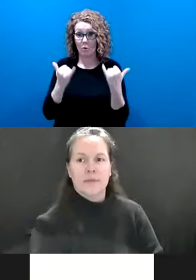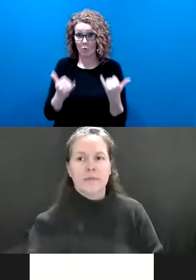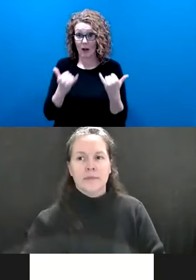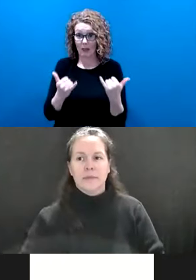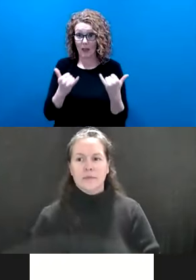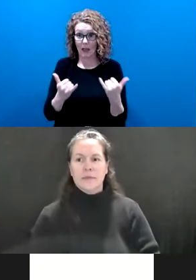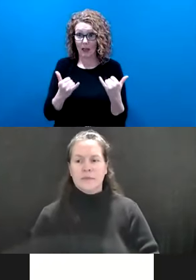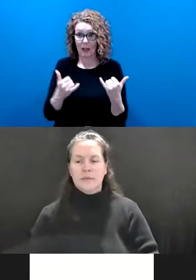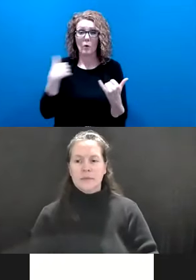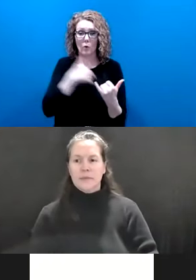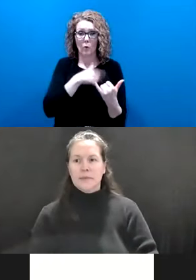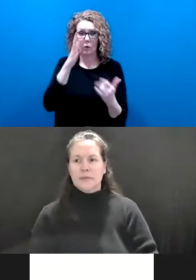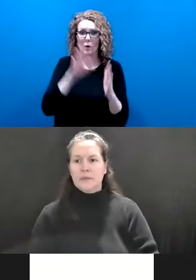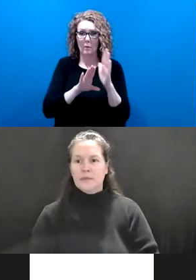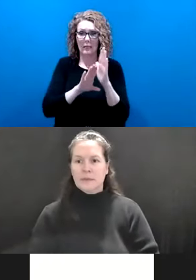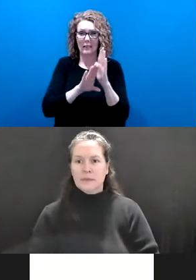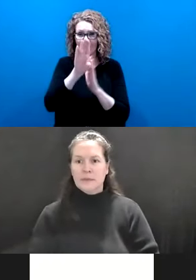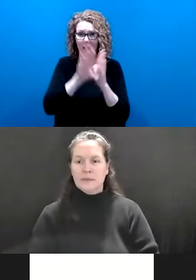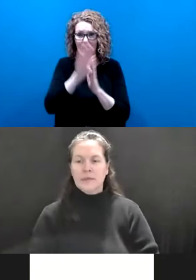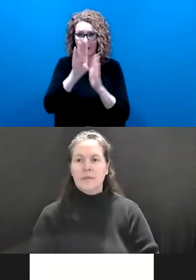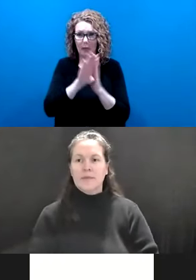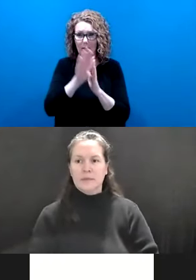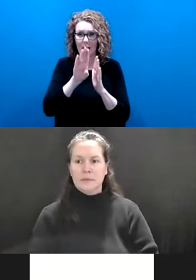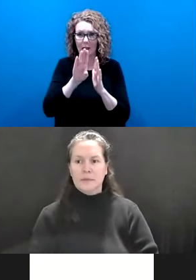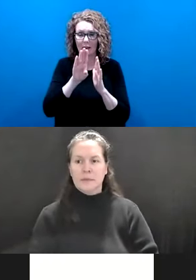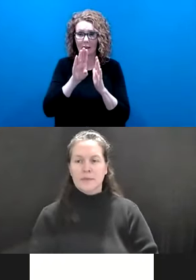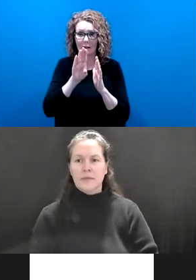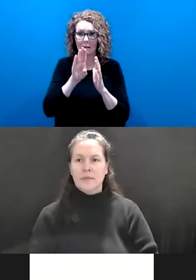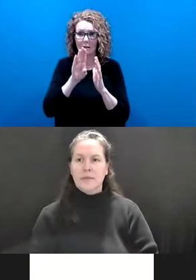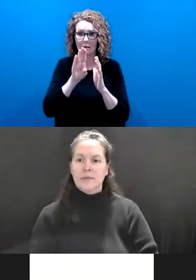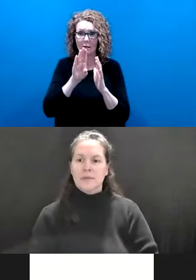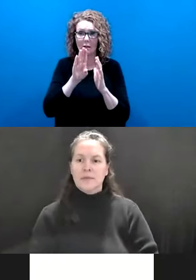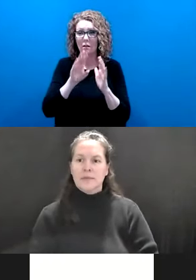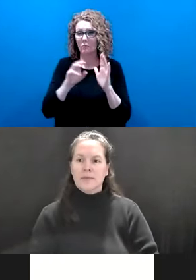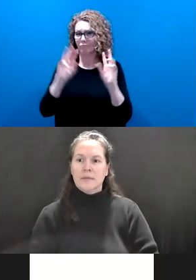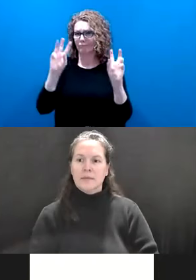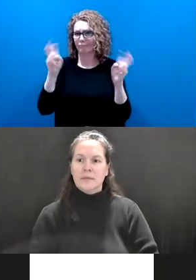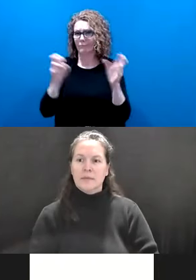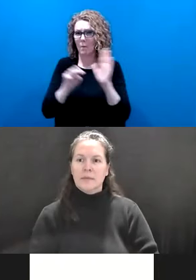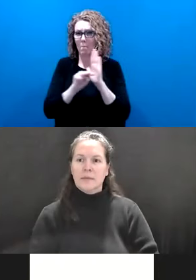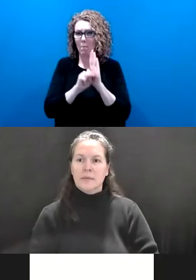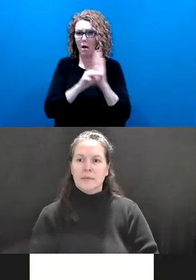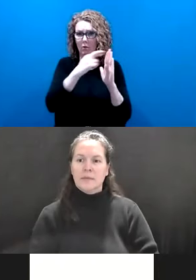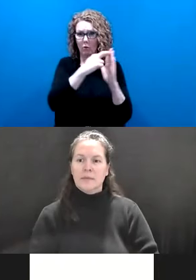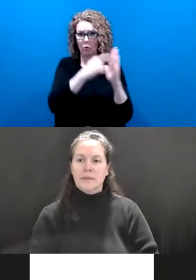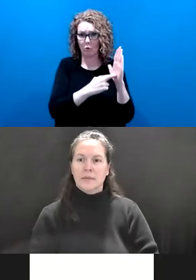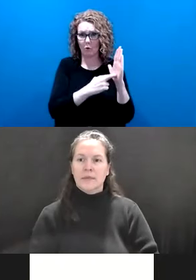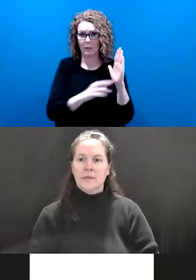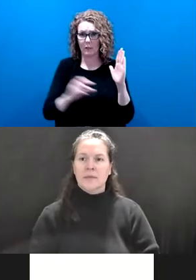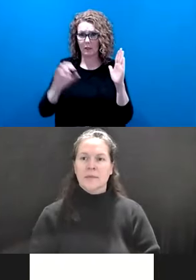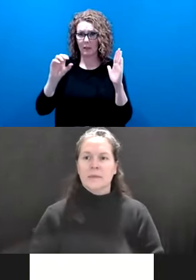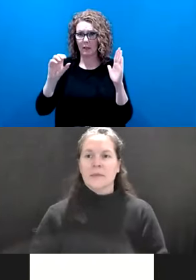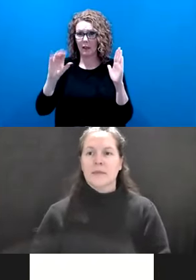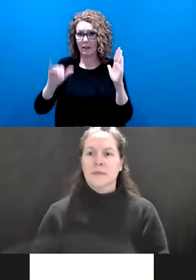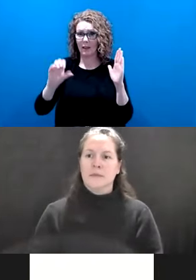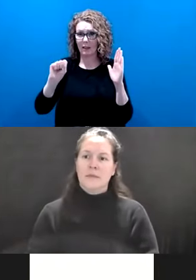on developing that first set of model rules that our secretary professions need